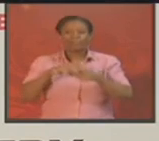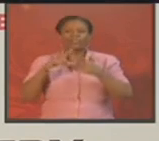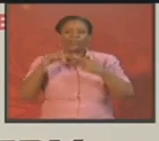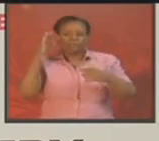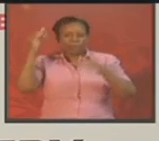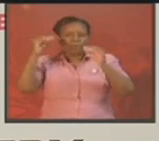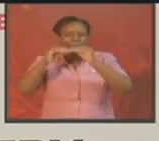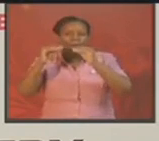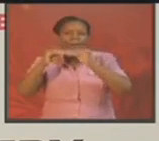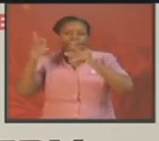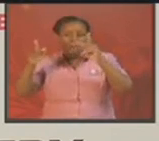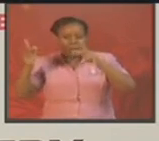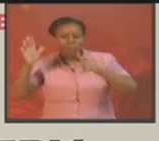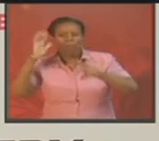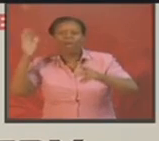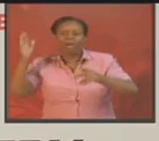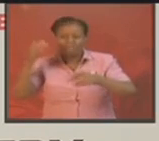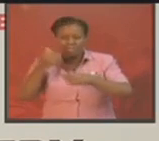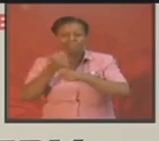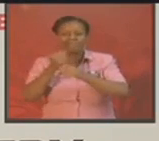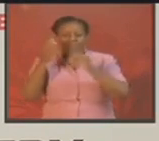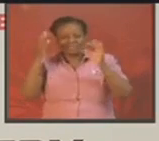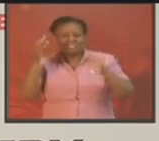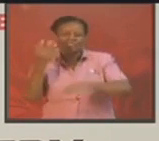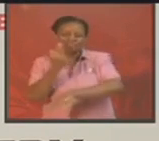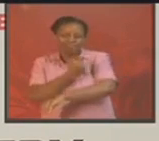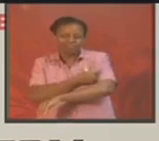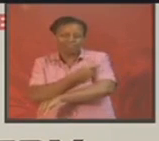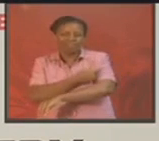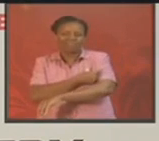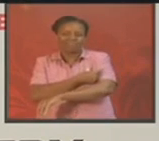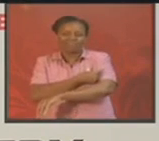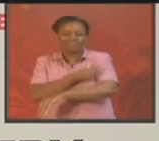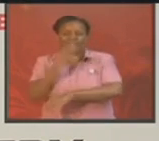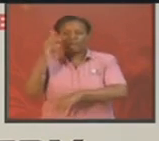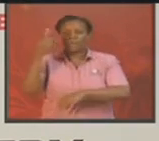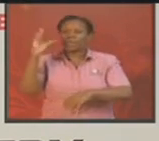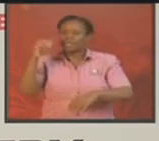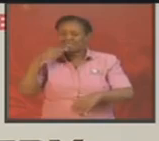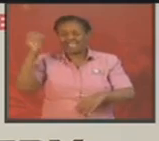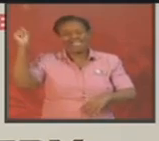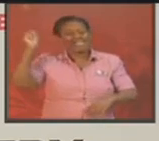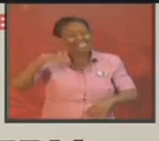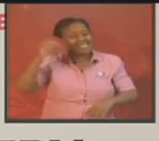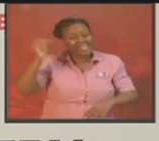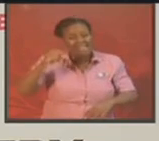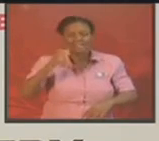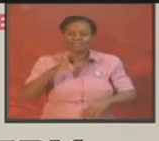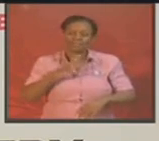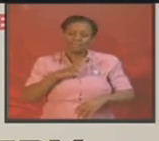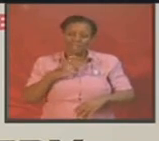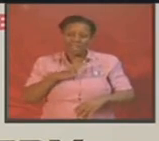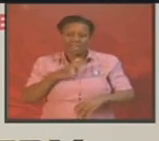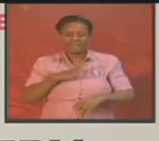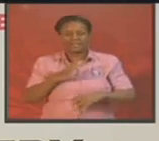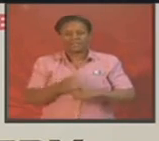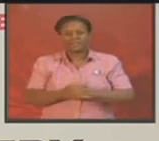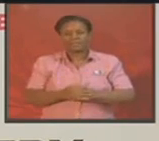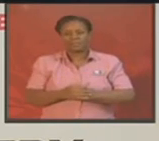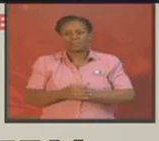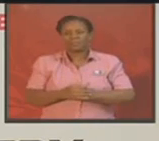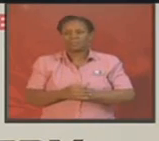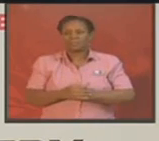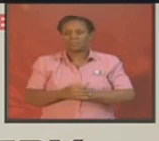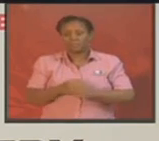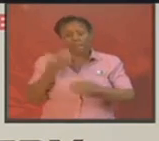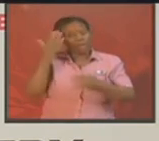manufacture, it's been approved by WHO, you will see, but my crystal ball can't give you a time,